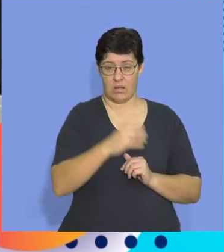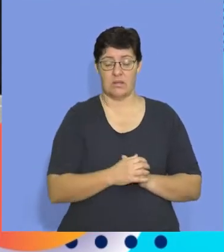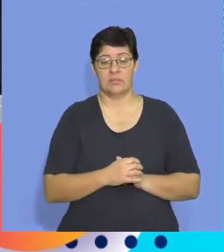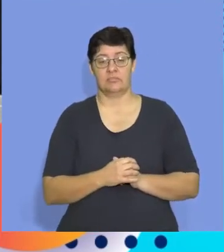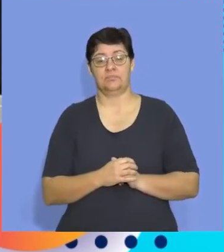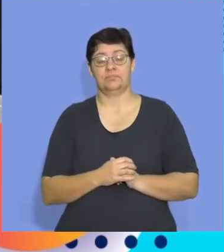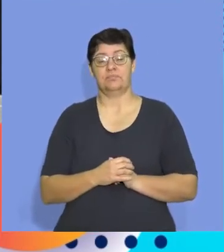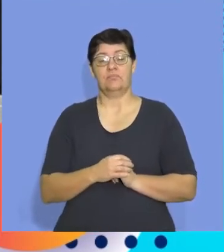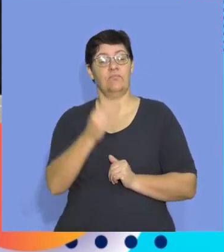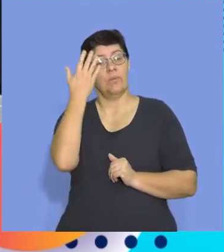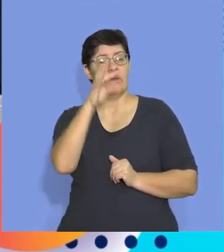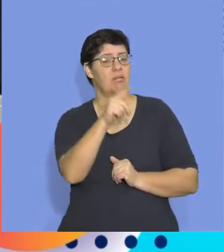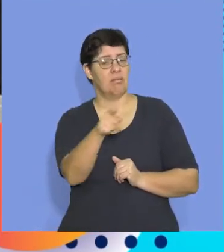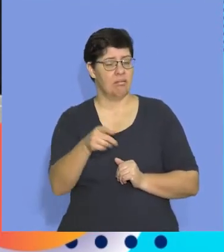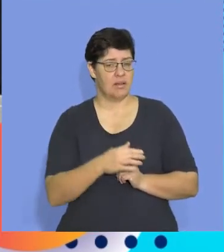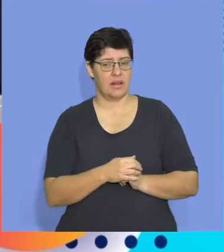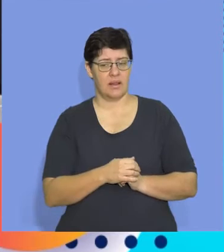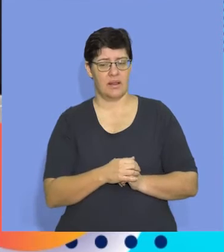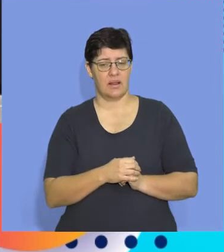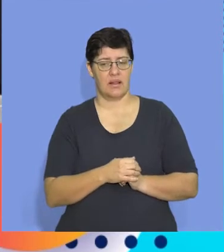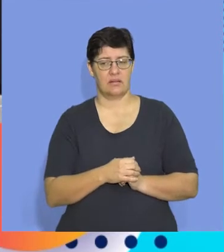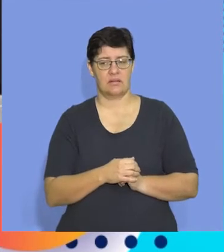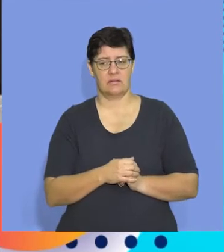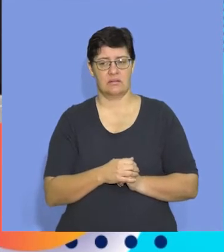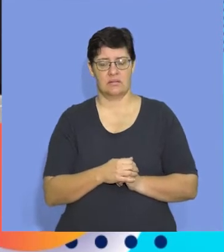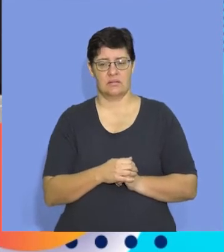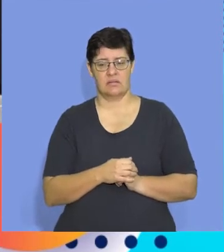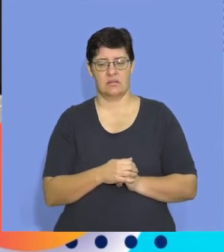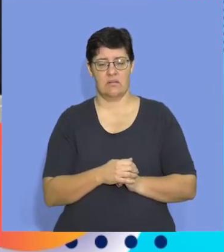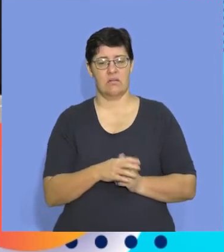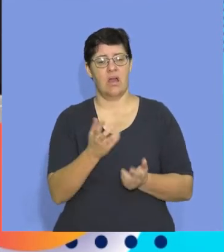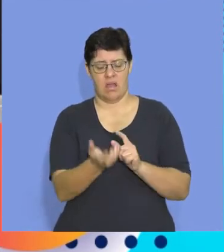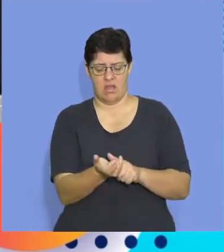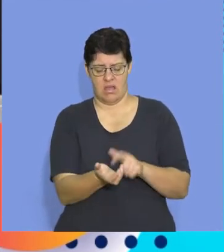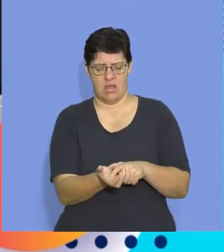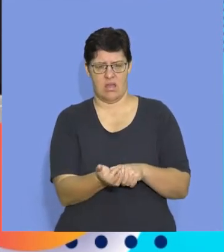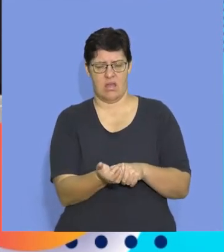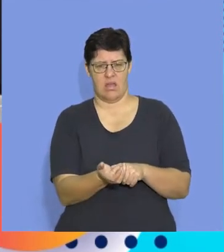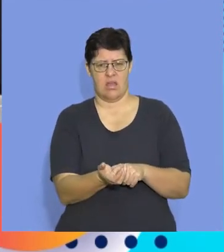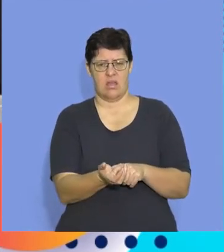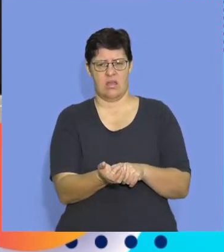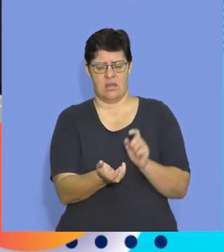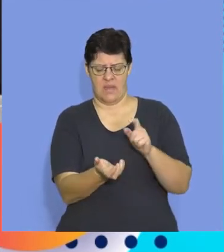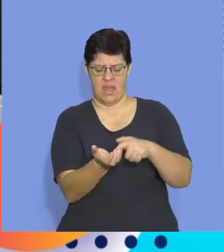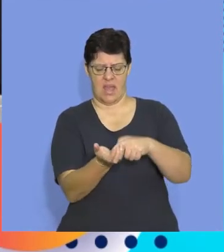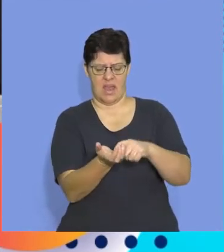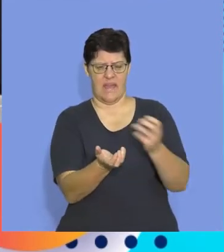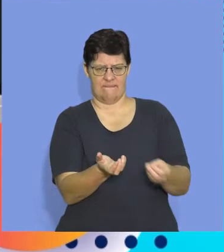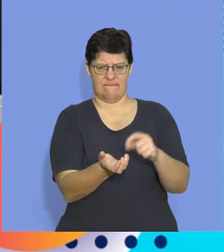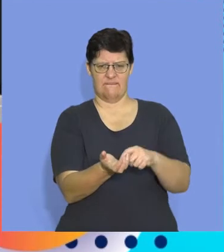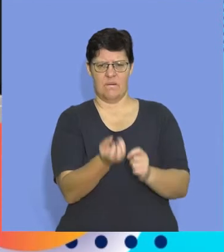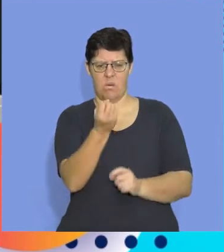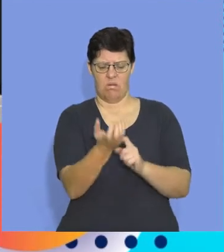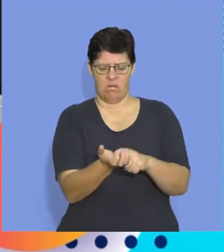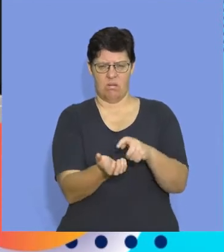for some of you that you don't like this whole thing because you go, what about when the ball's in your hand?